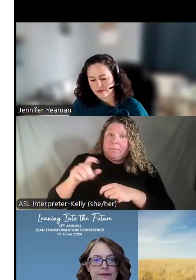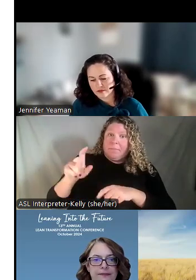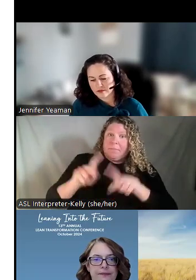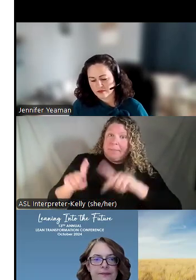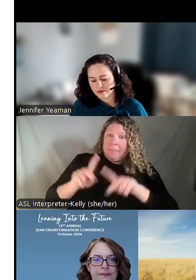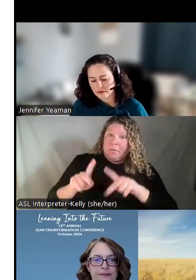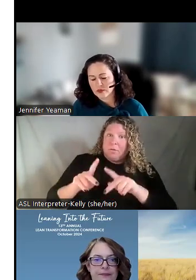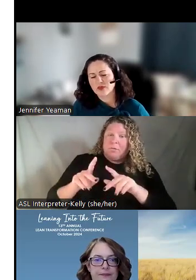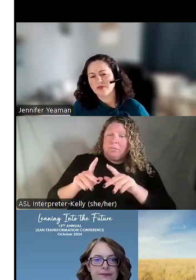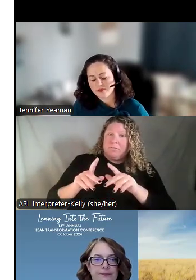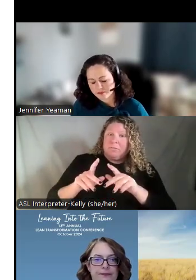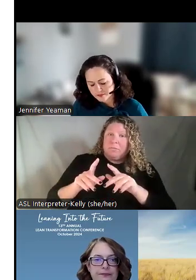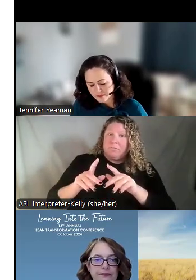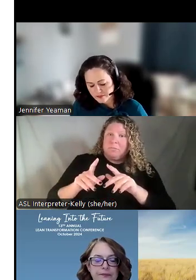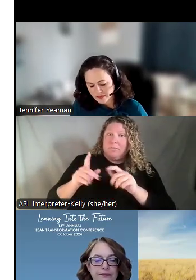pilot?